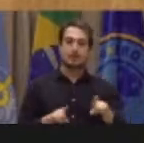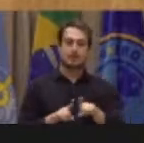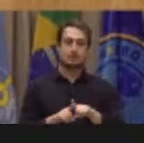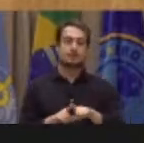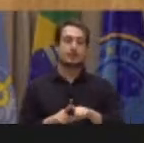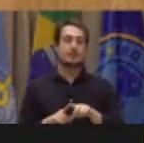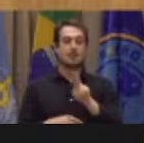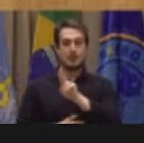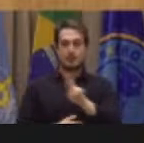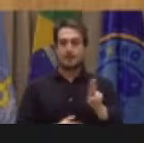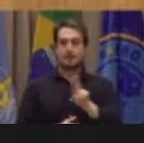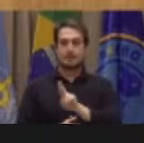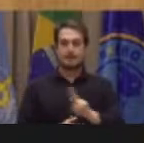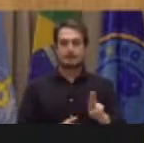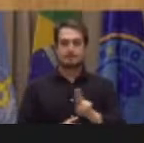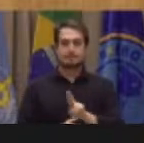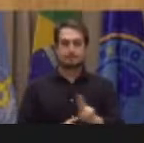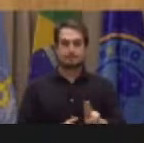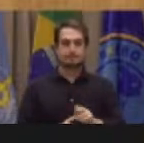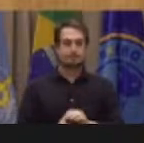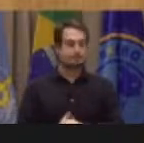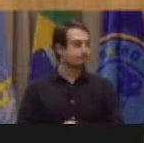Preto Medicine Faculty,